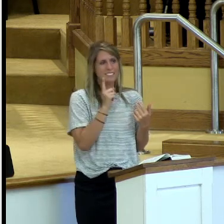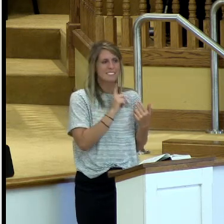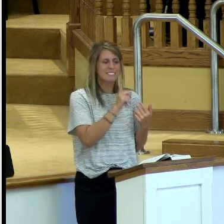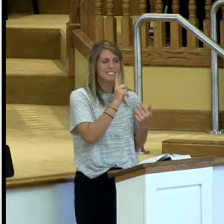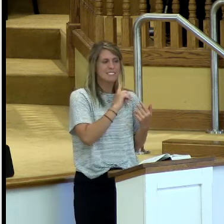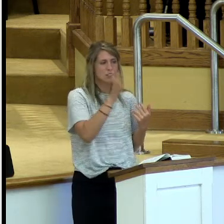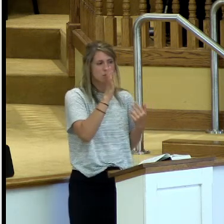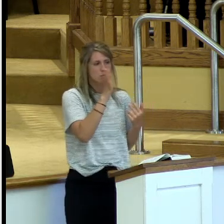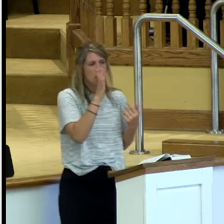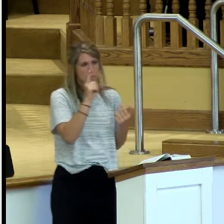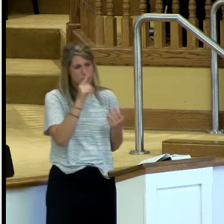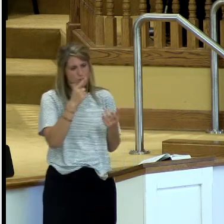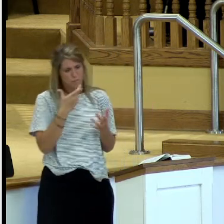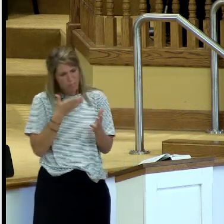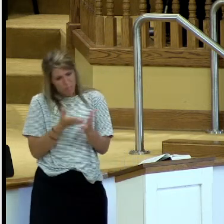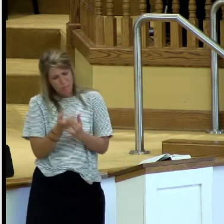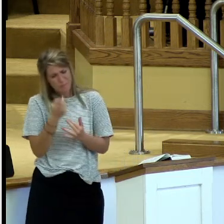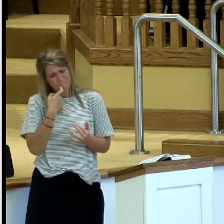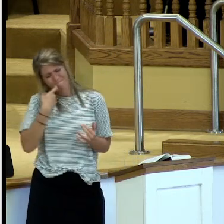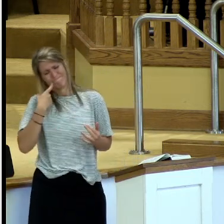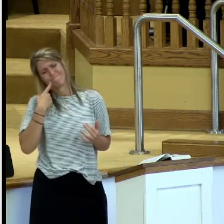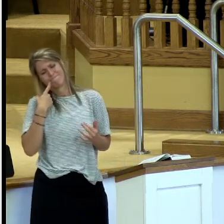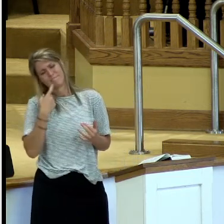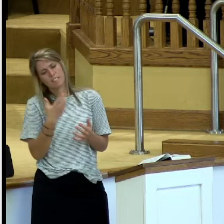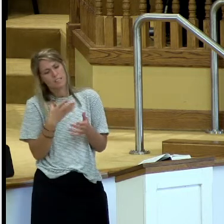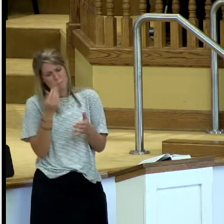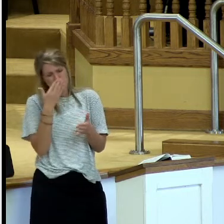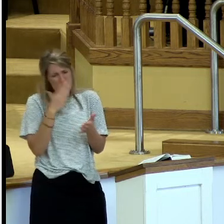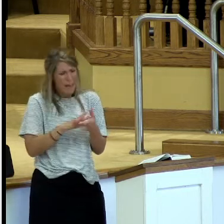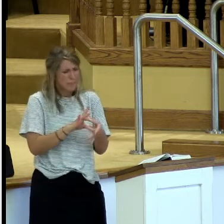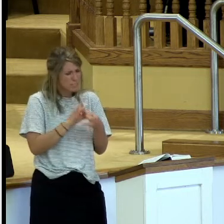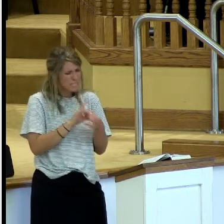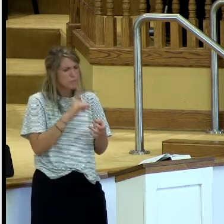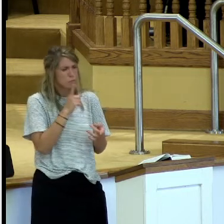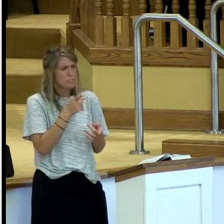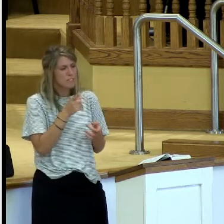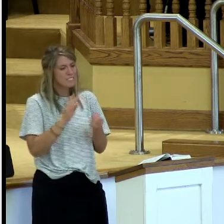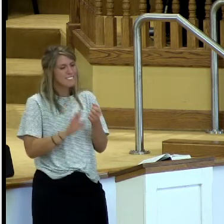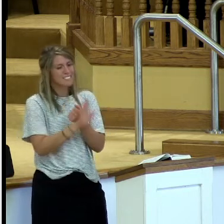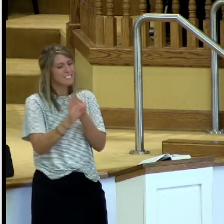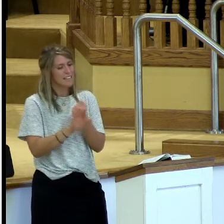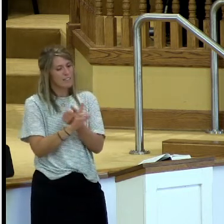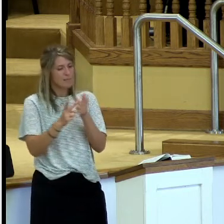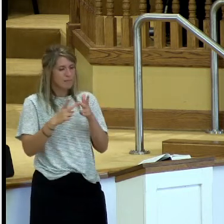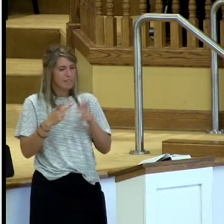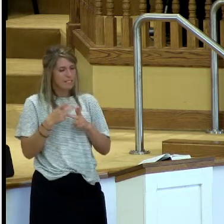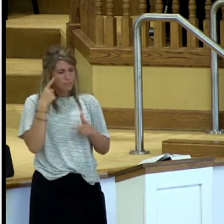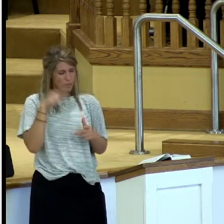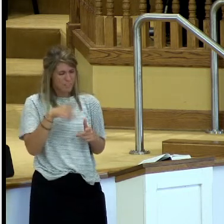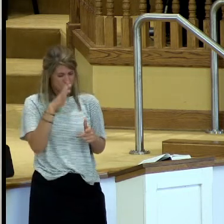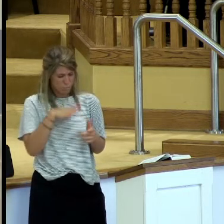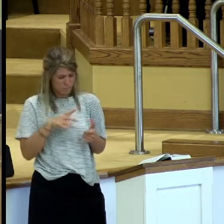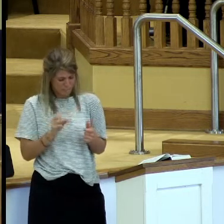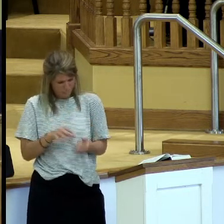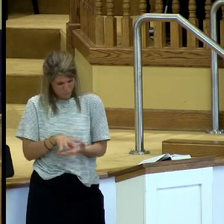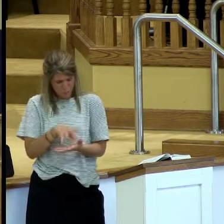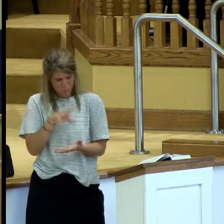single mothers that have gone through addiction and bad relationships. Basically be a safe haven for these women so they can